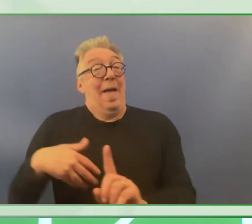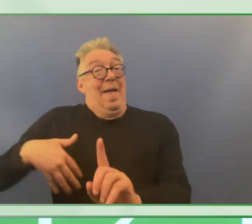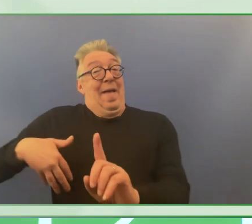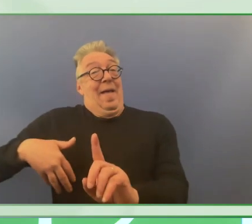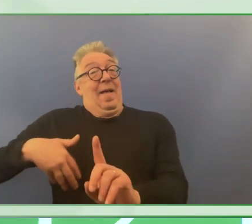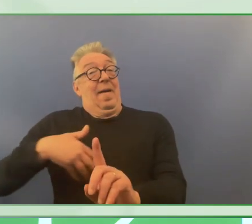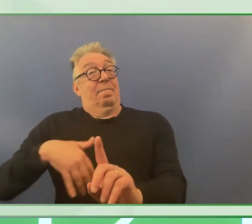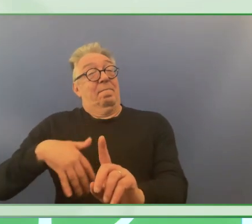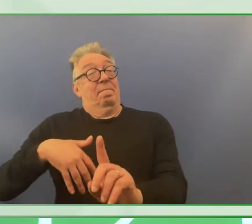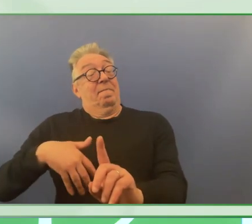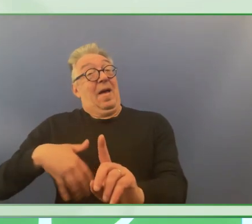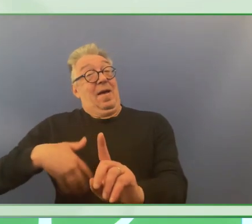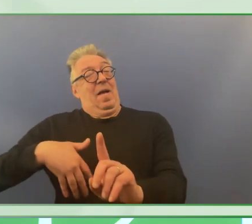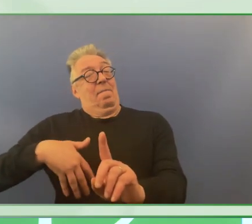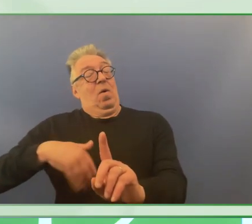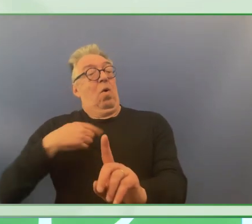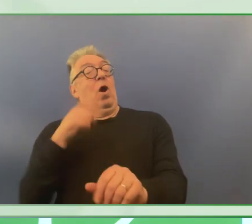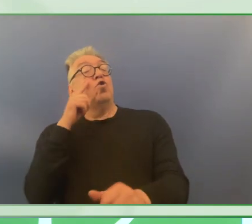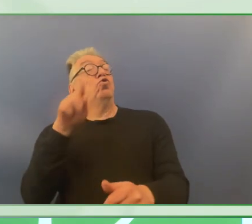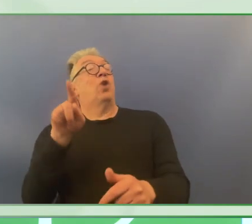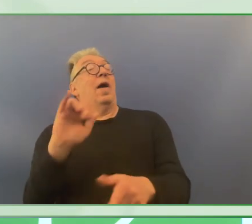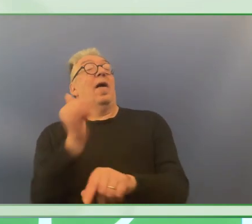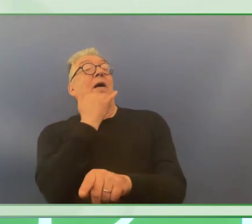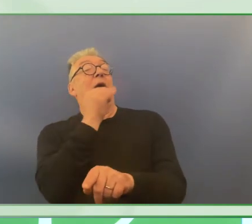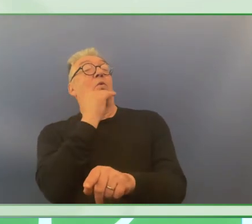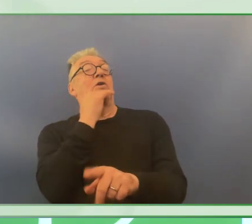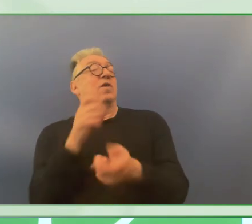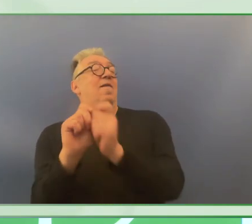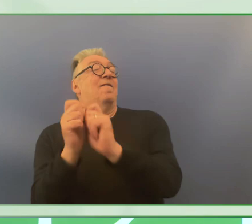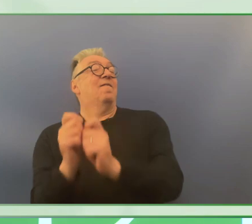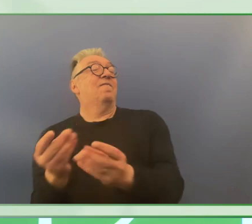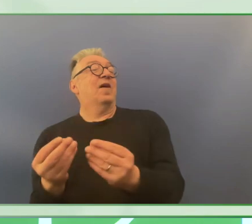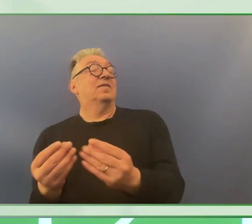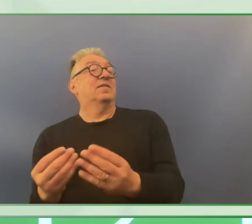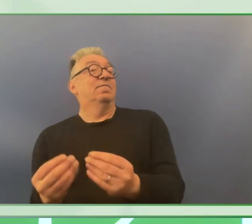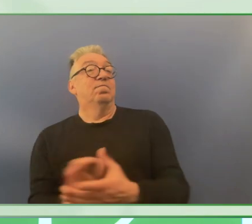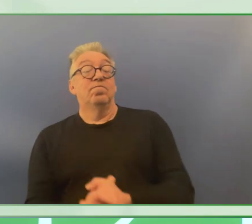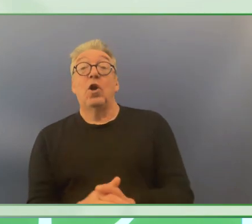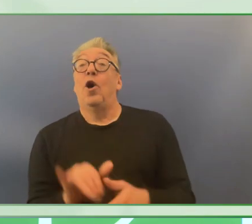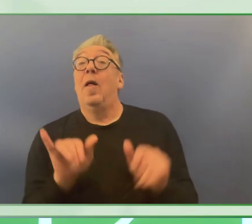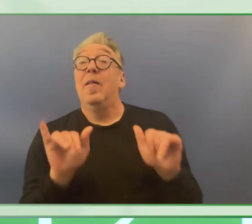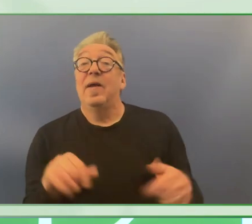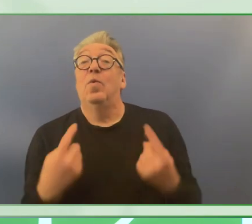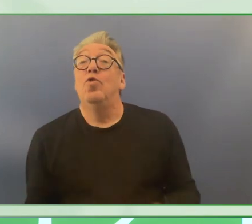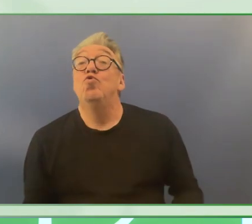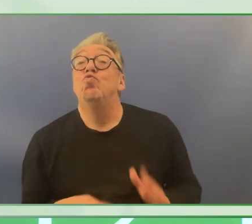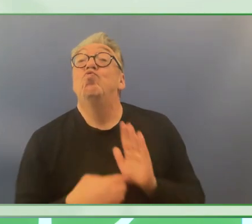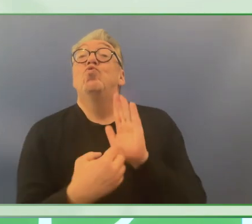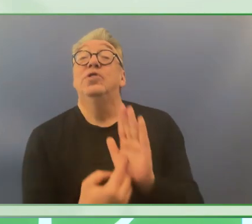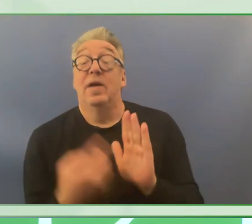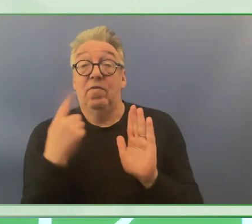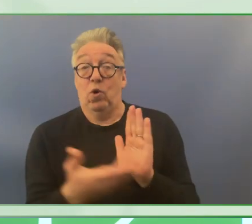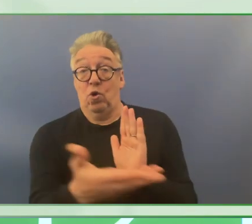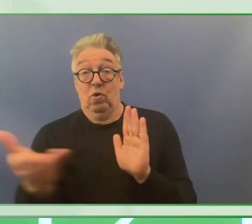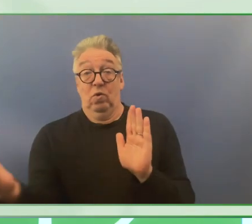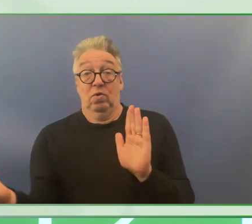that way. So this is something that is presented to you, for you, from